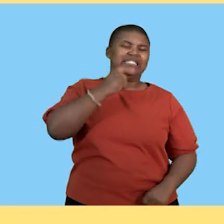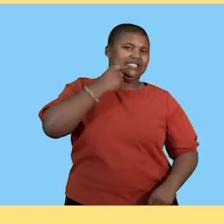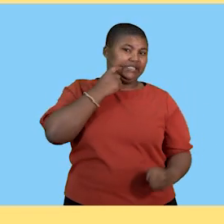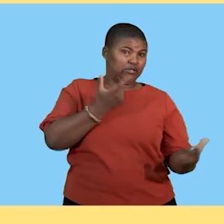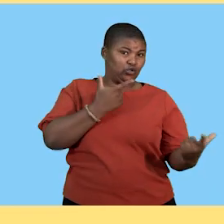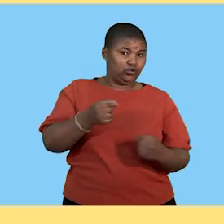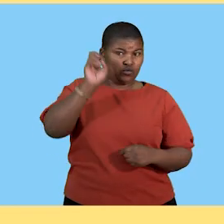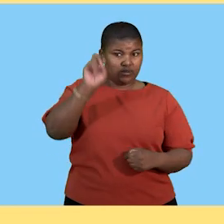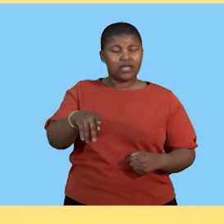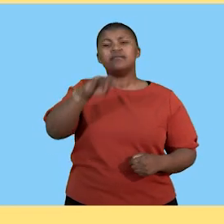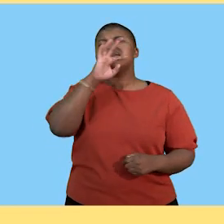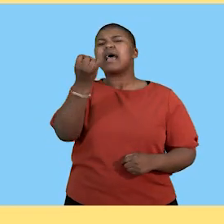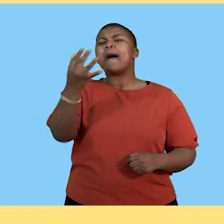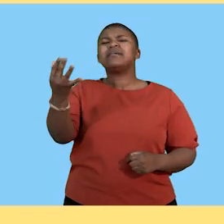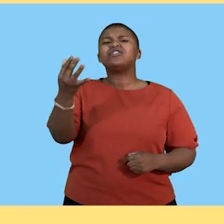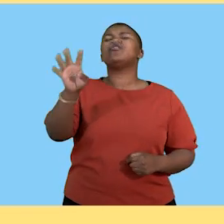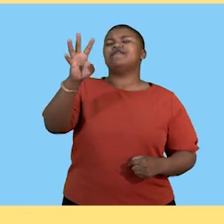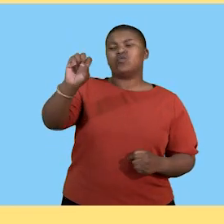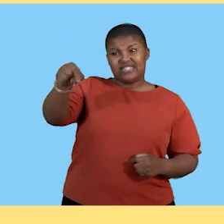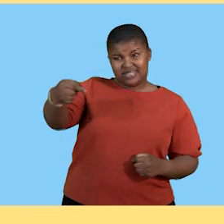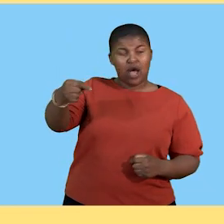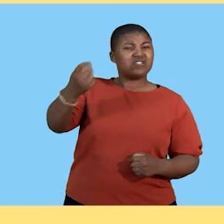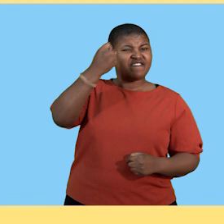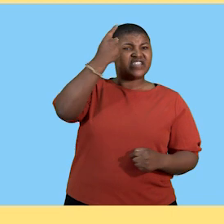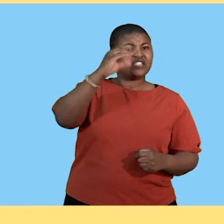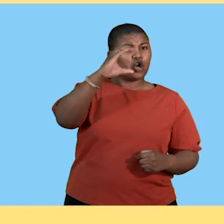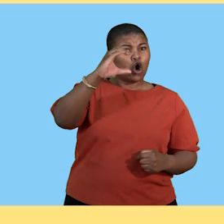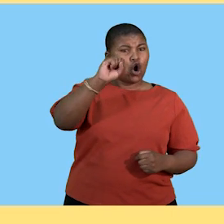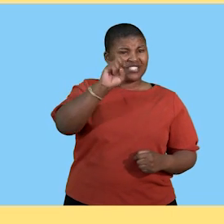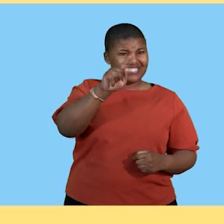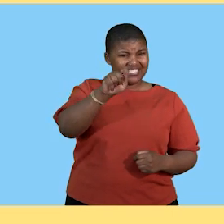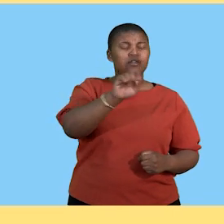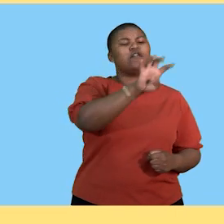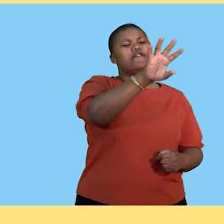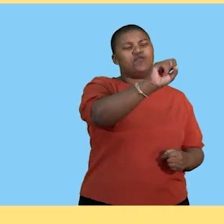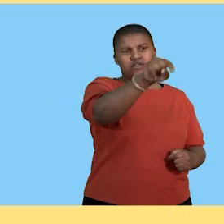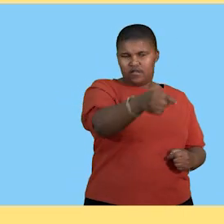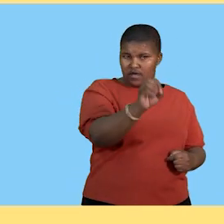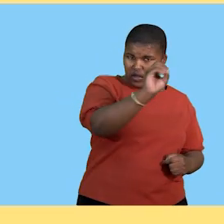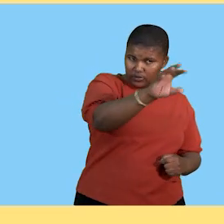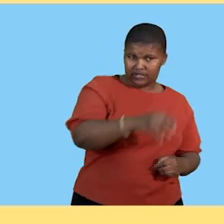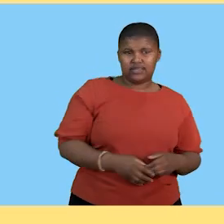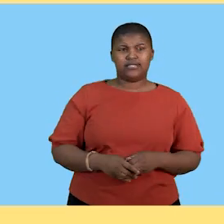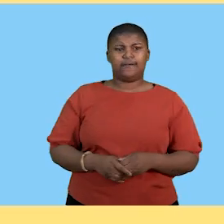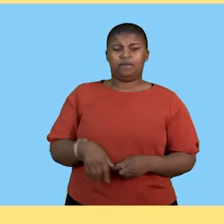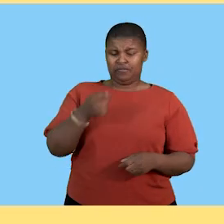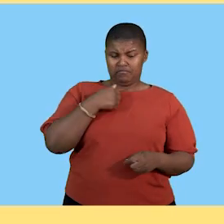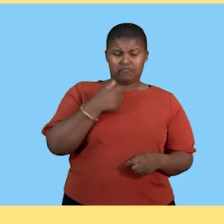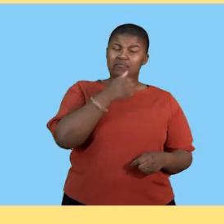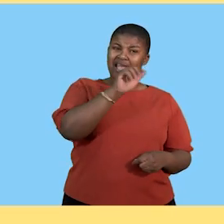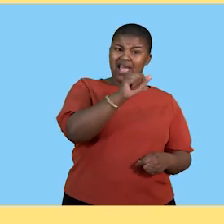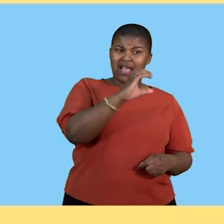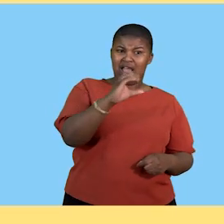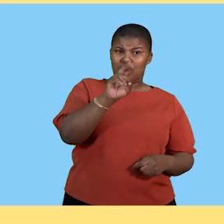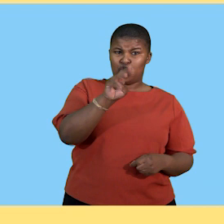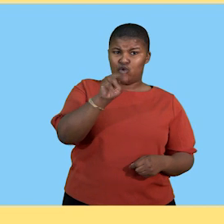easy. So I'll come, my cost at the beginning is 40,000. So I'll come here, it is 40,000. My